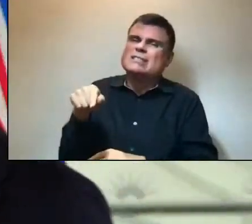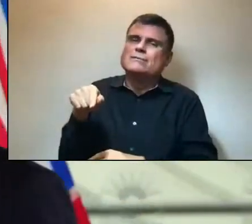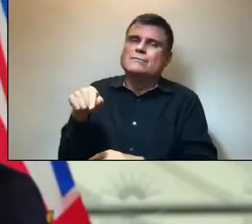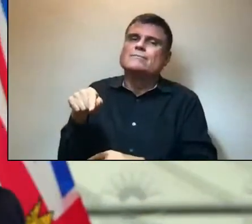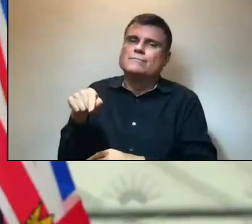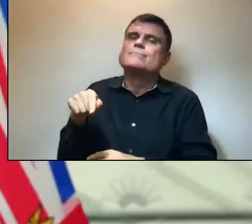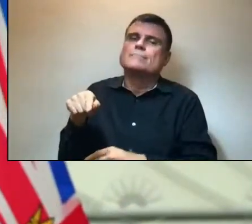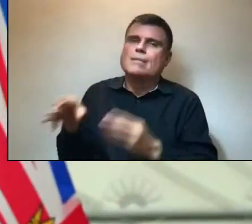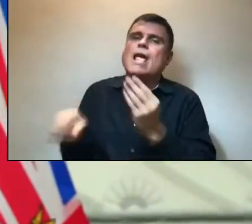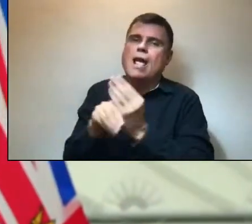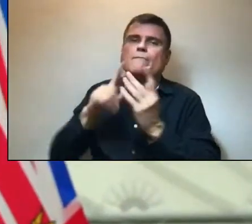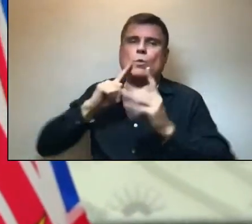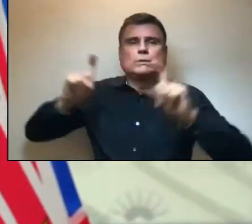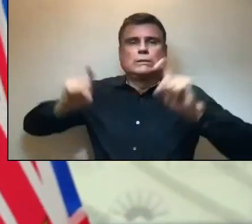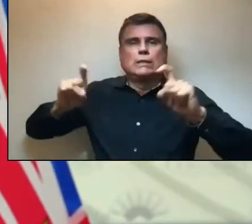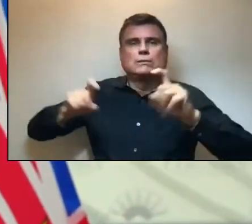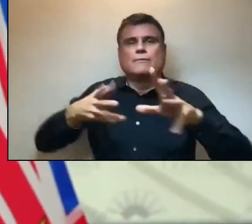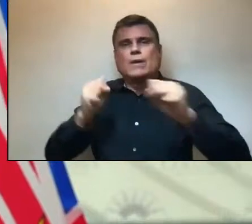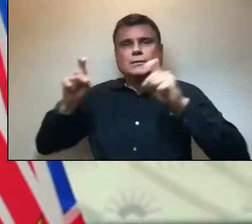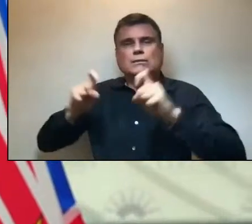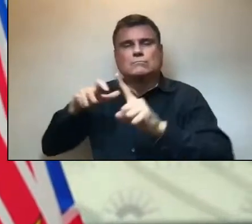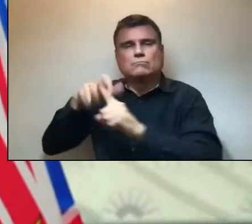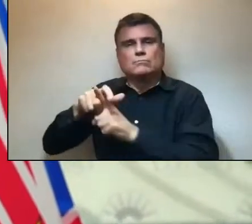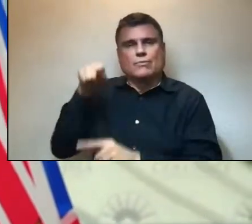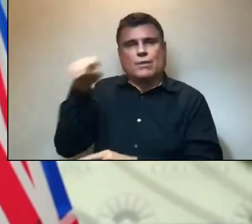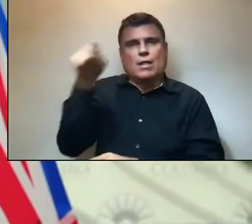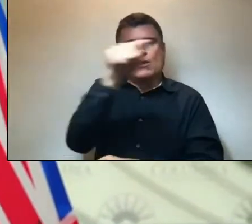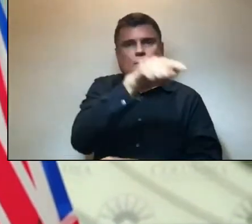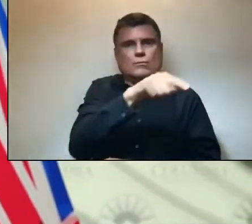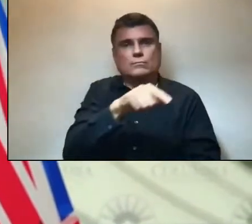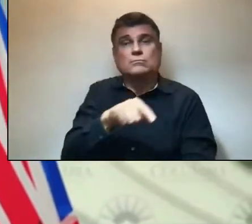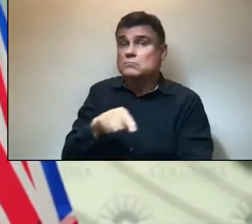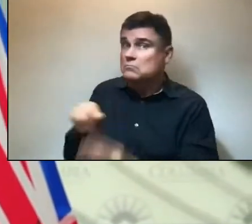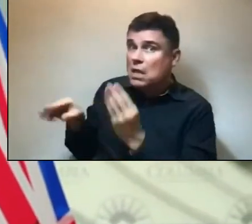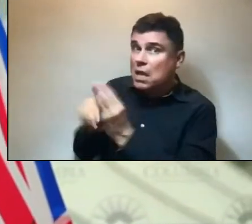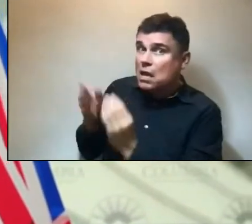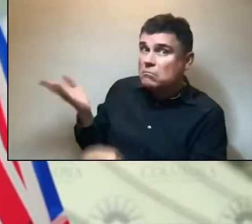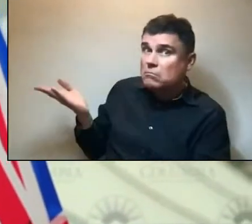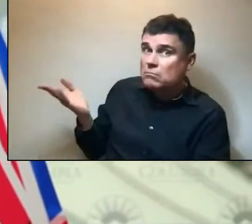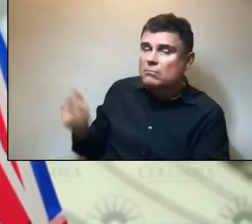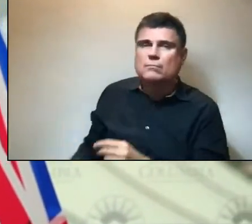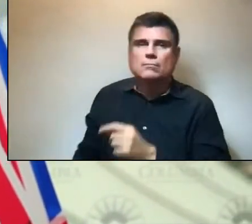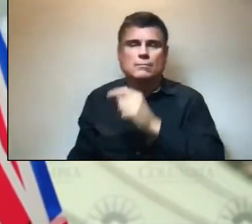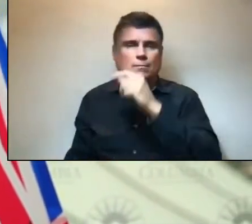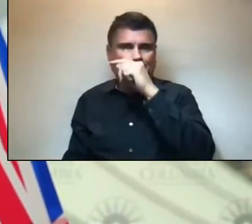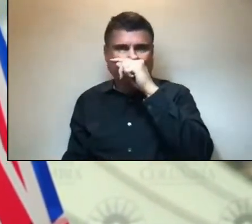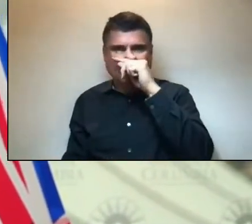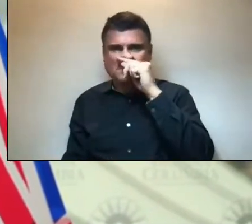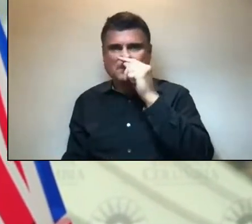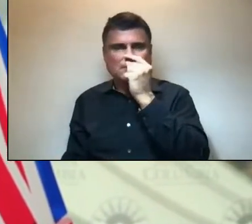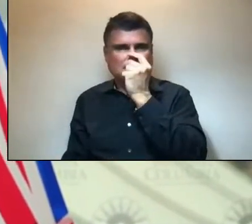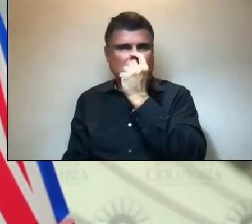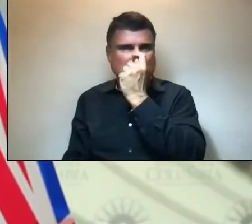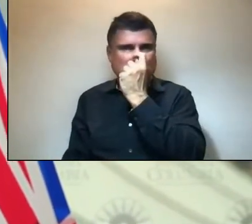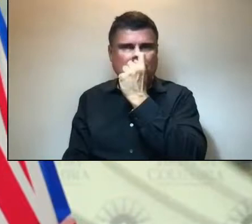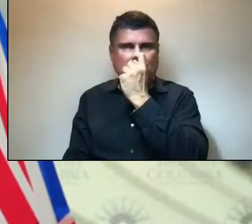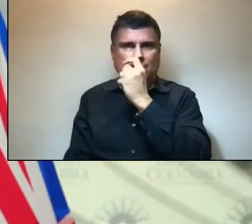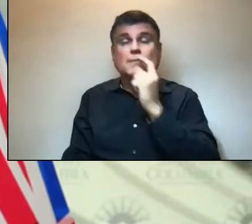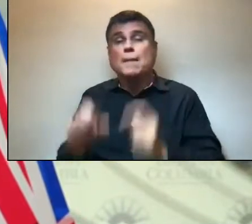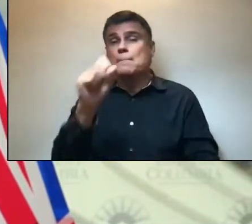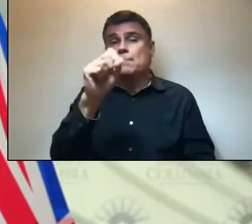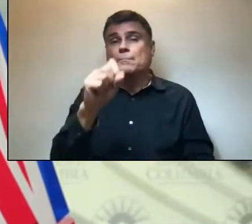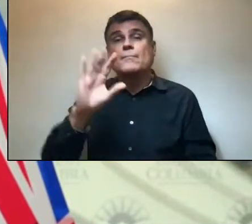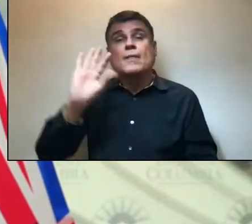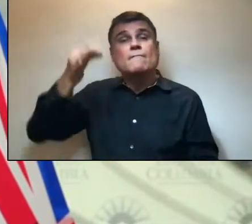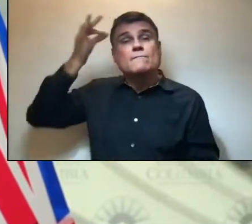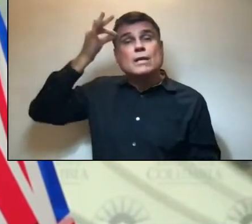I mean, the numbers are significant, and again, when we make rapid tests that we, of course, receive from the federal government available, those